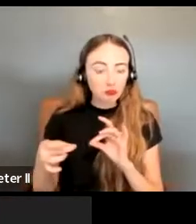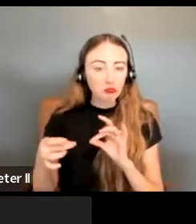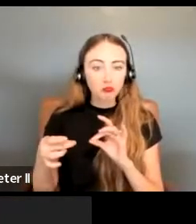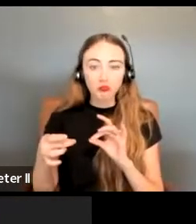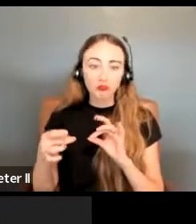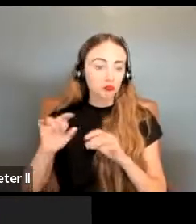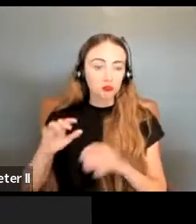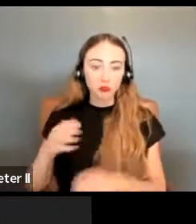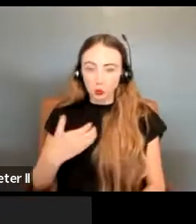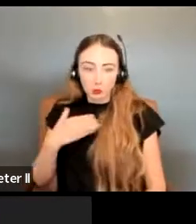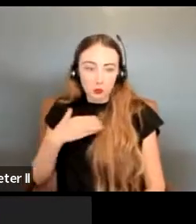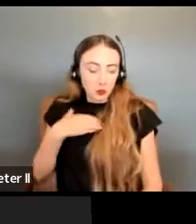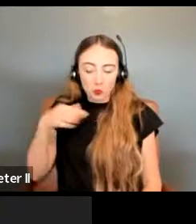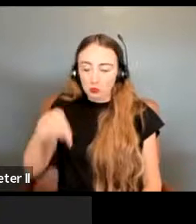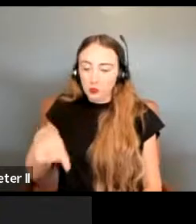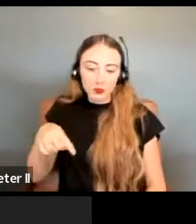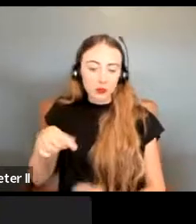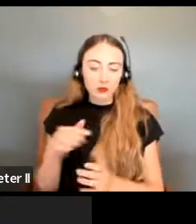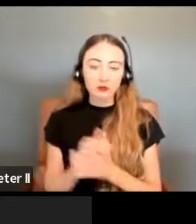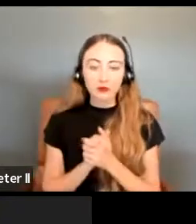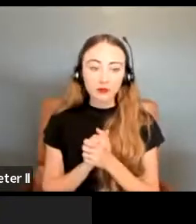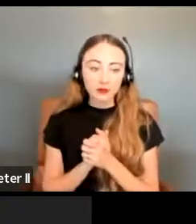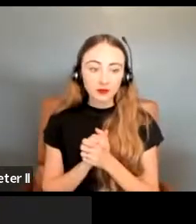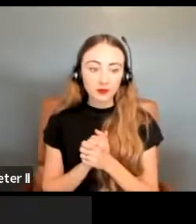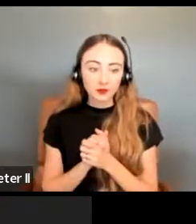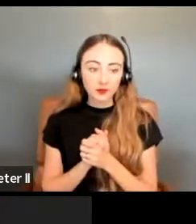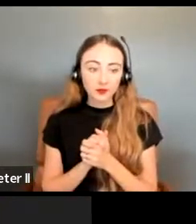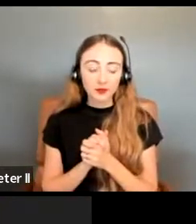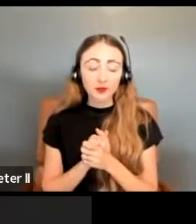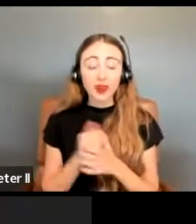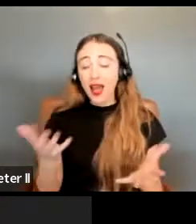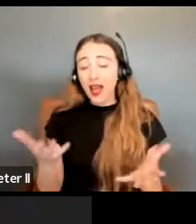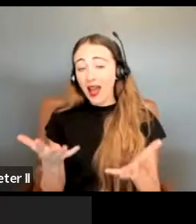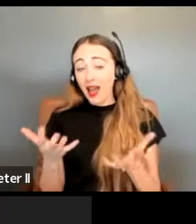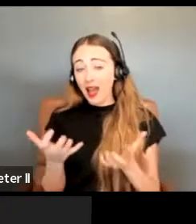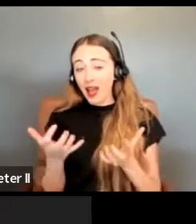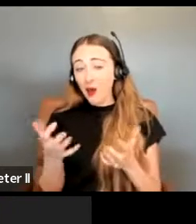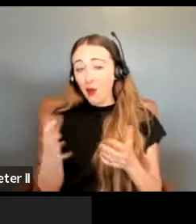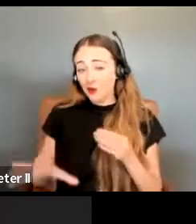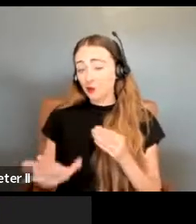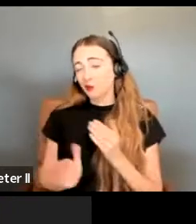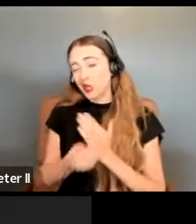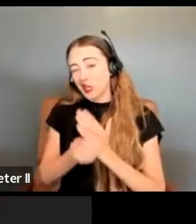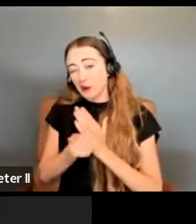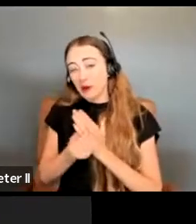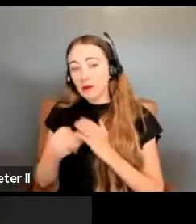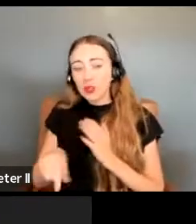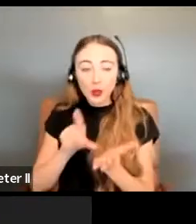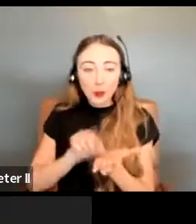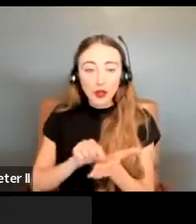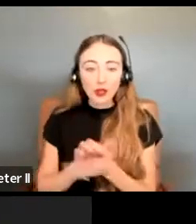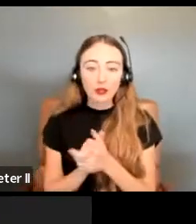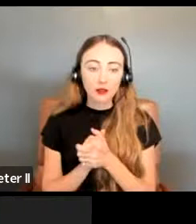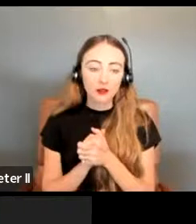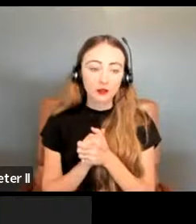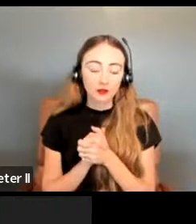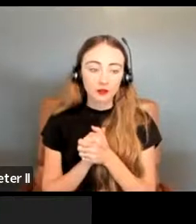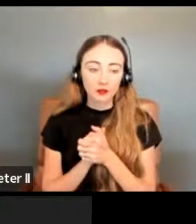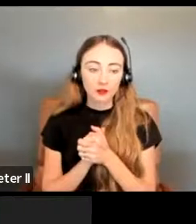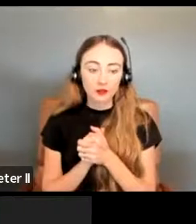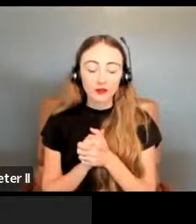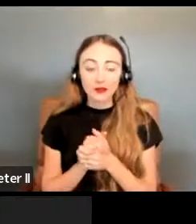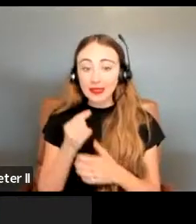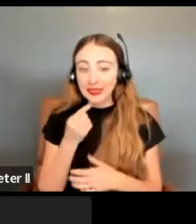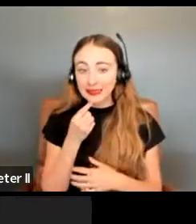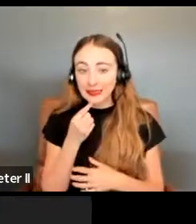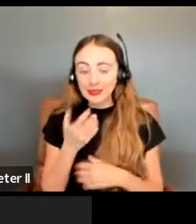in opposition to the legislation. I do want to make an oral amendment to the print where it